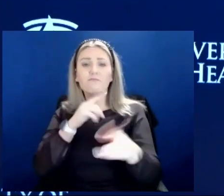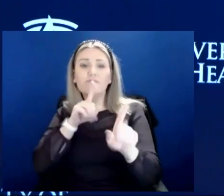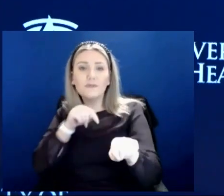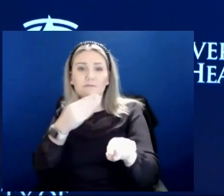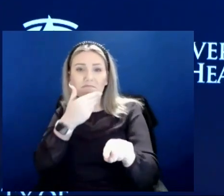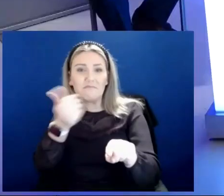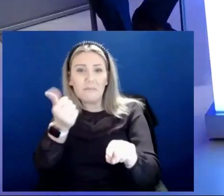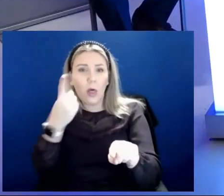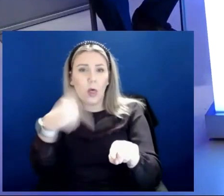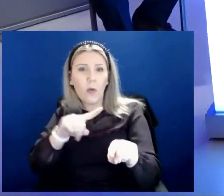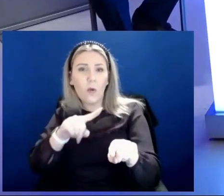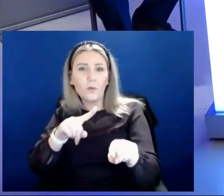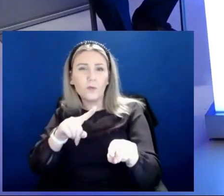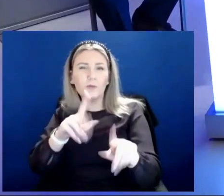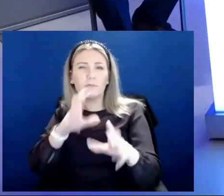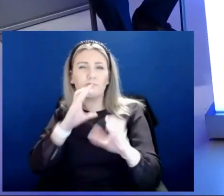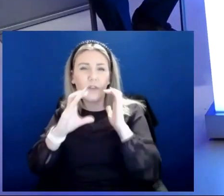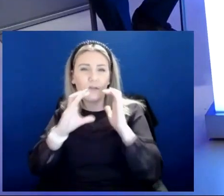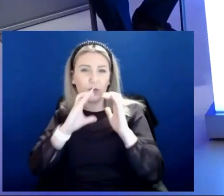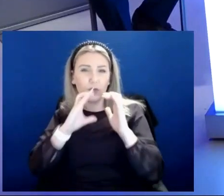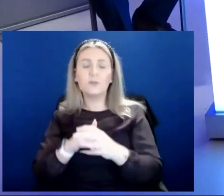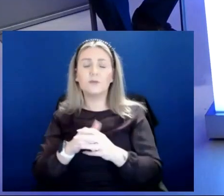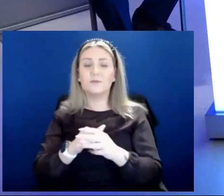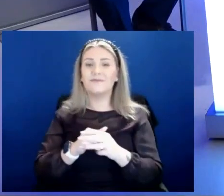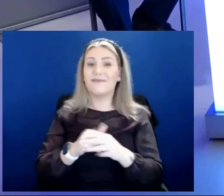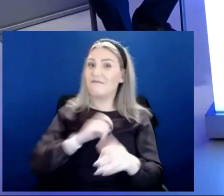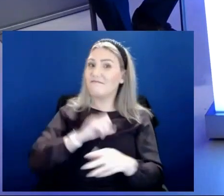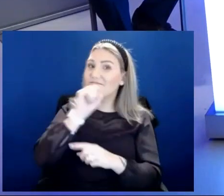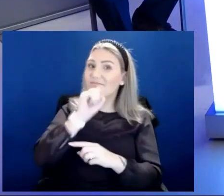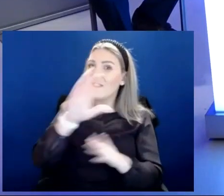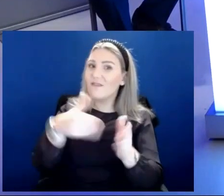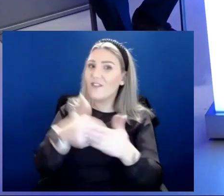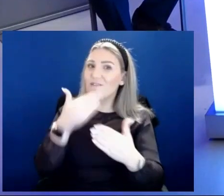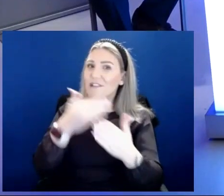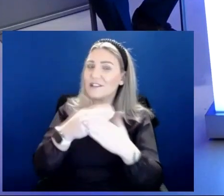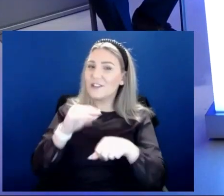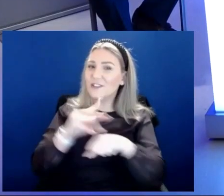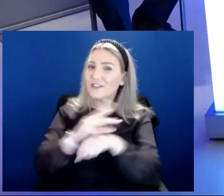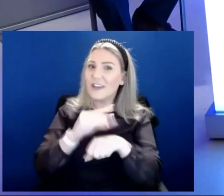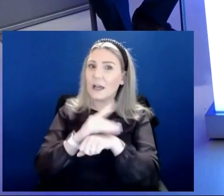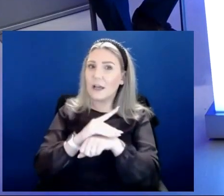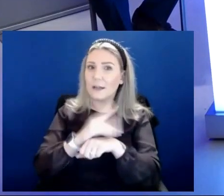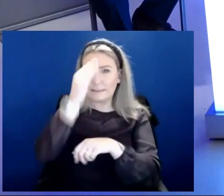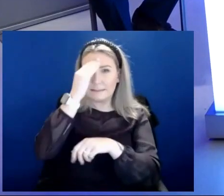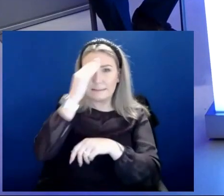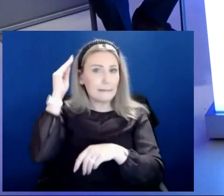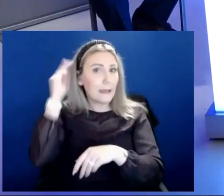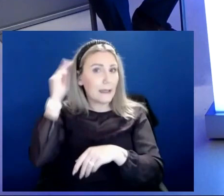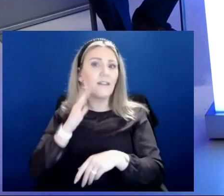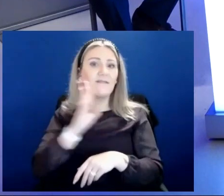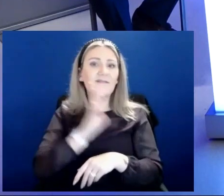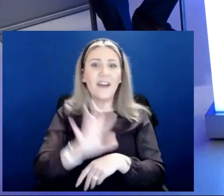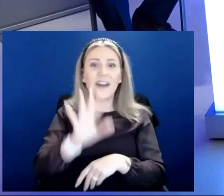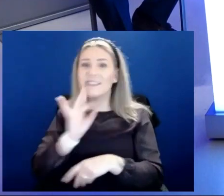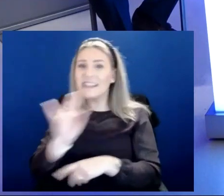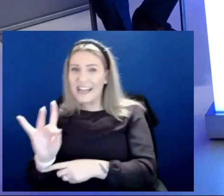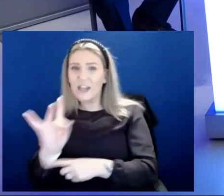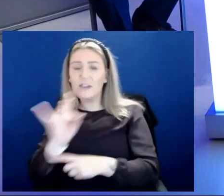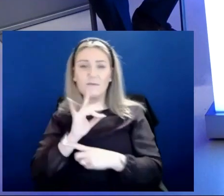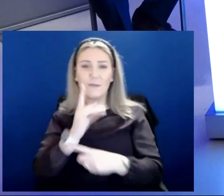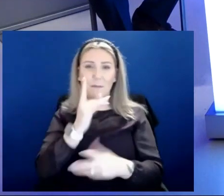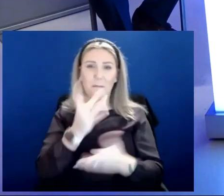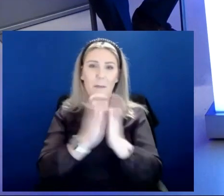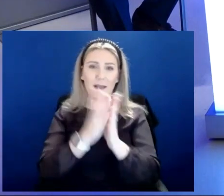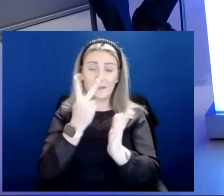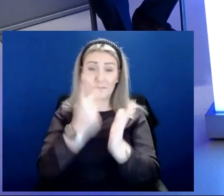of conversations. I love all this good advice. I'm taking mental notes in my head. I have a 5 and an 8-year-old, and I want to ask both of you because I think you have teenagers and